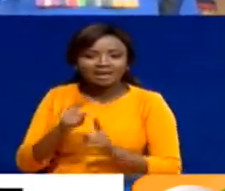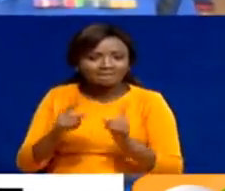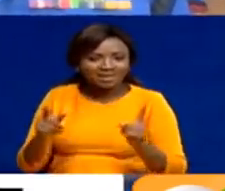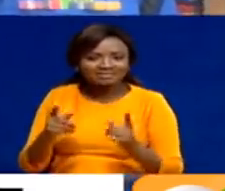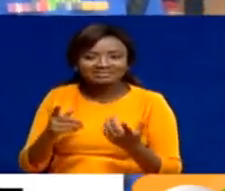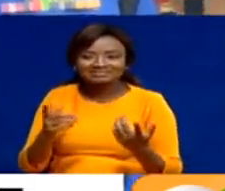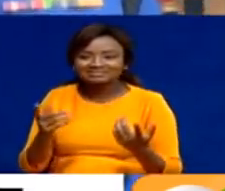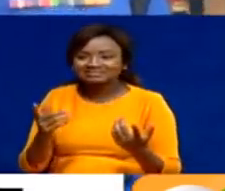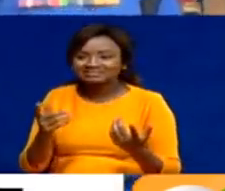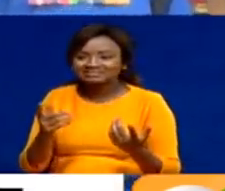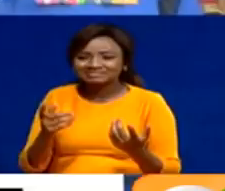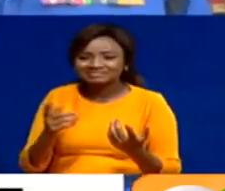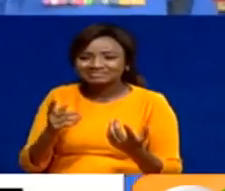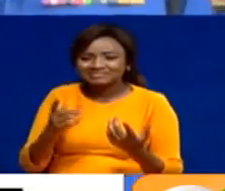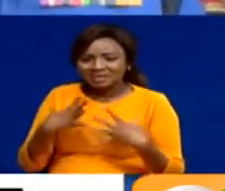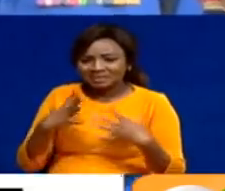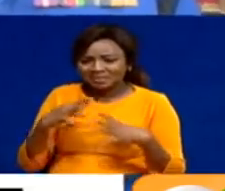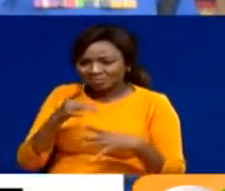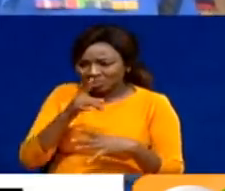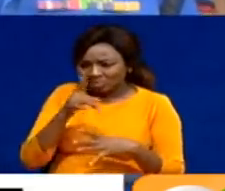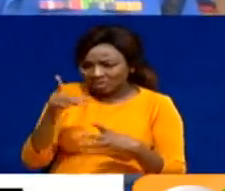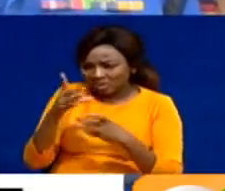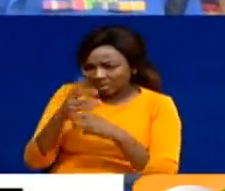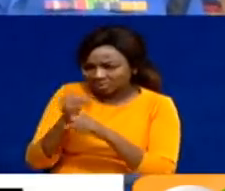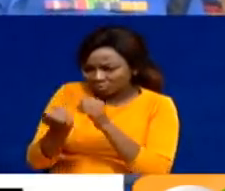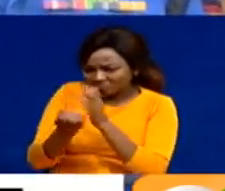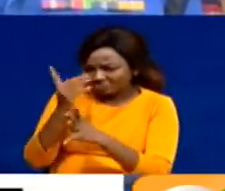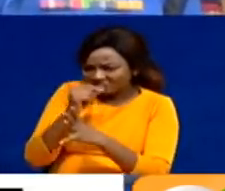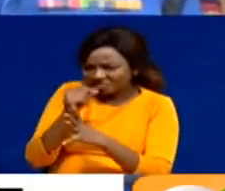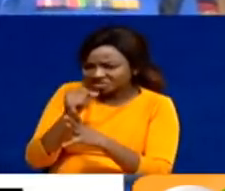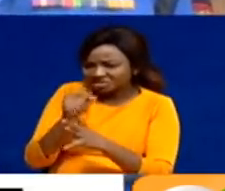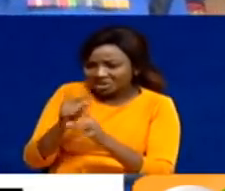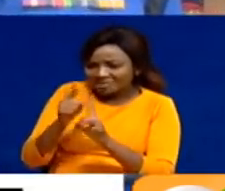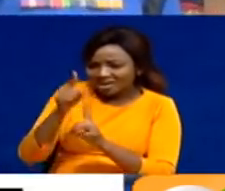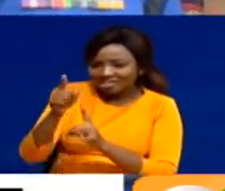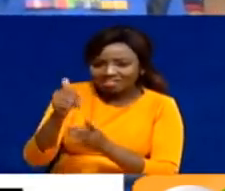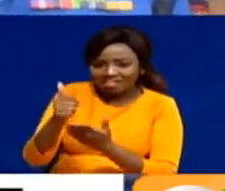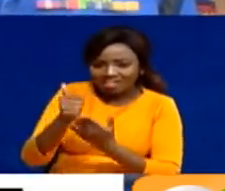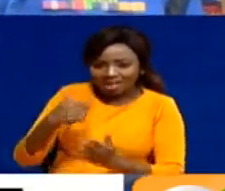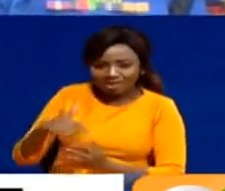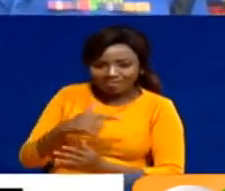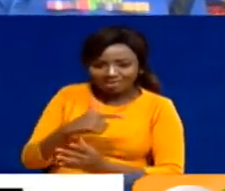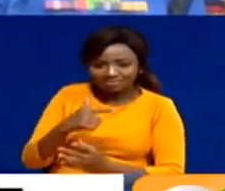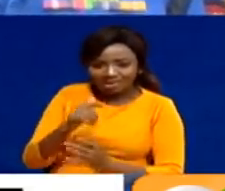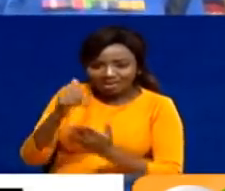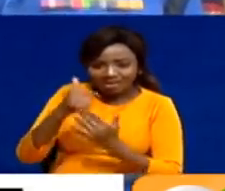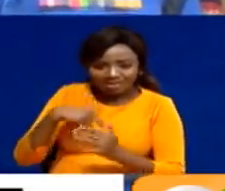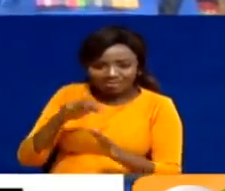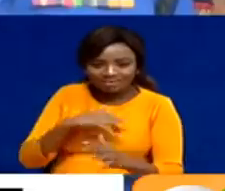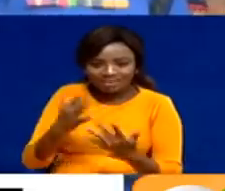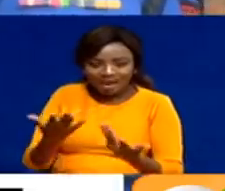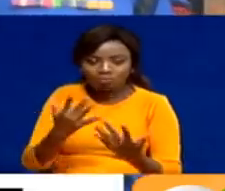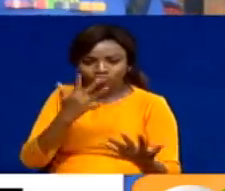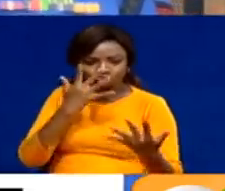intelligent persons, and these groups are assisting us in a way, bringing together